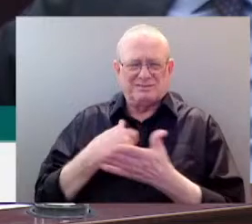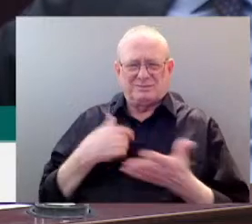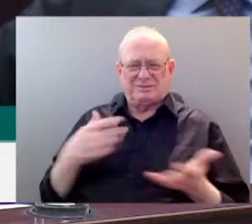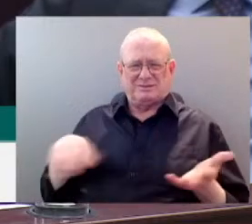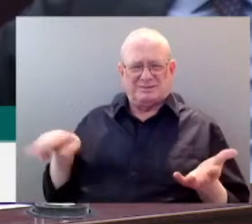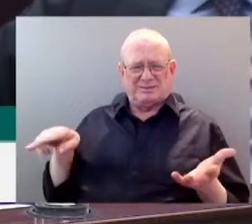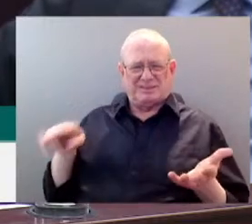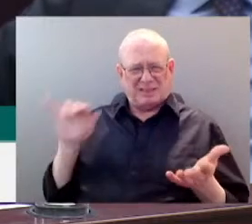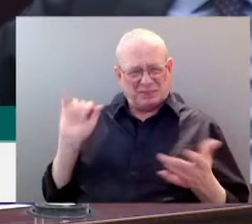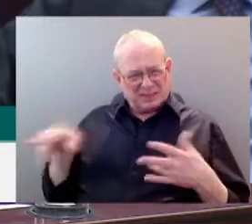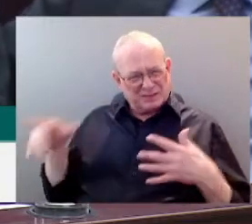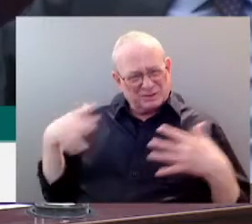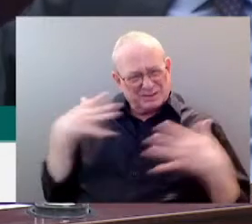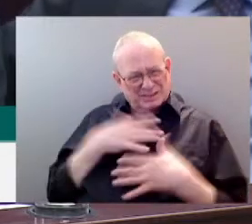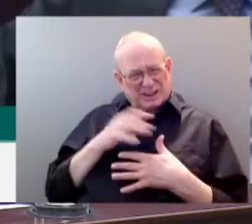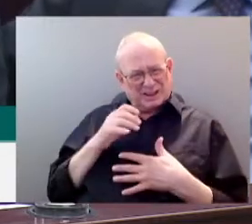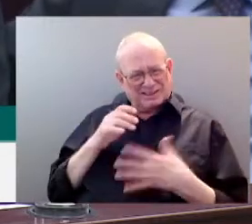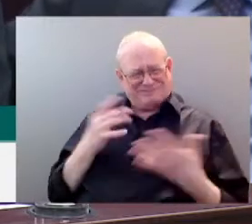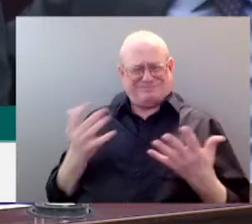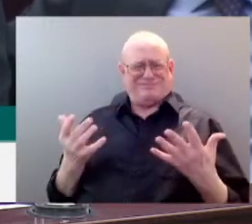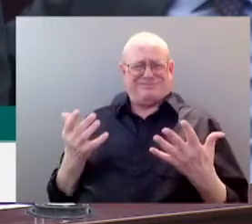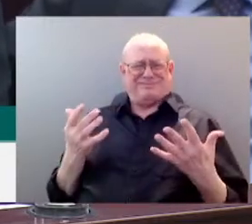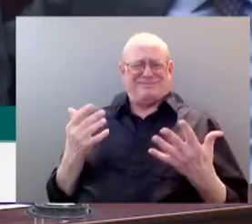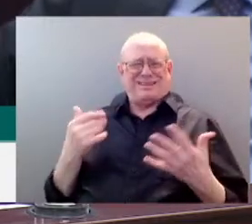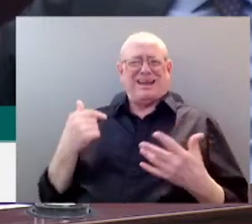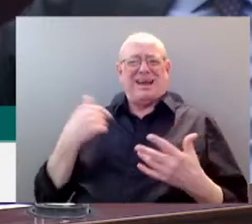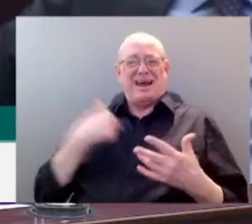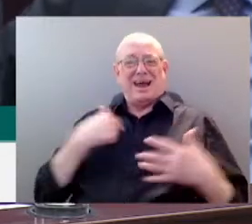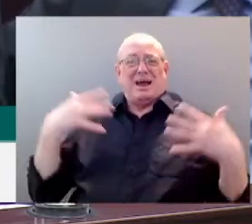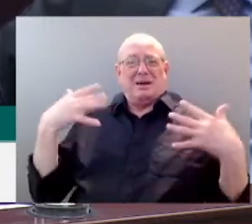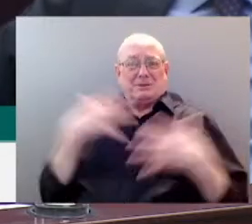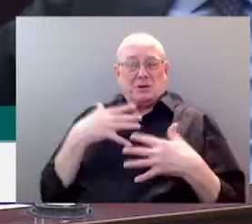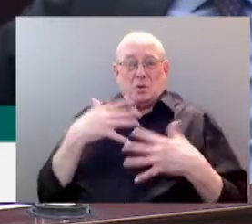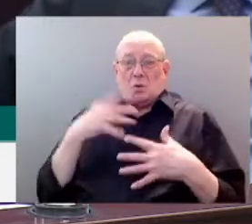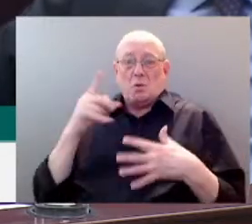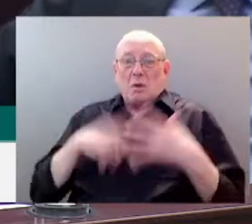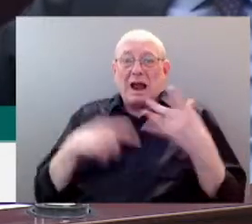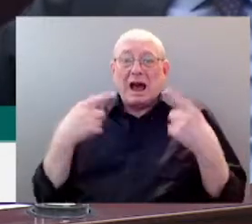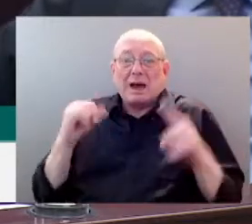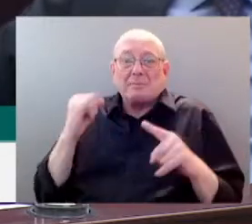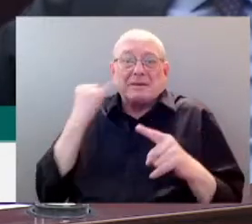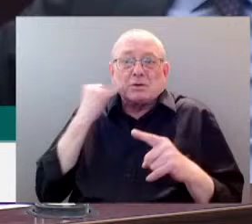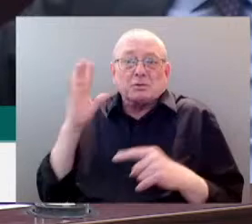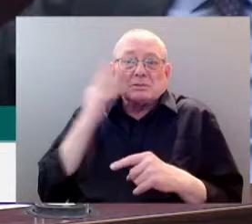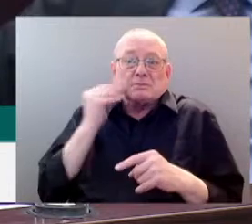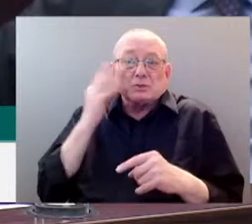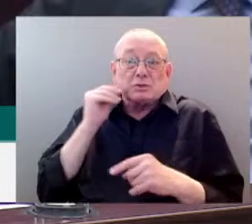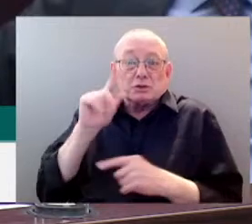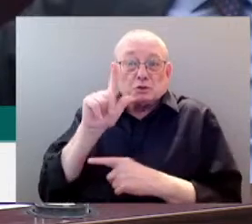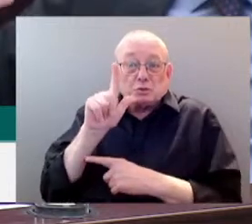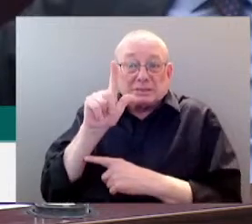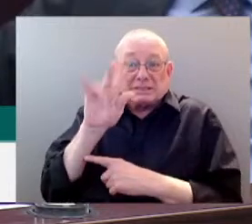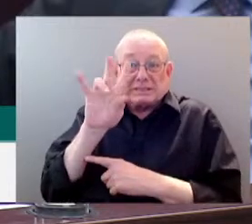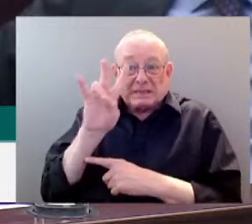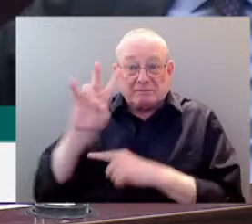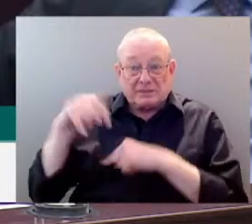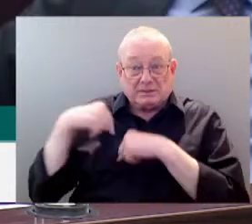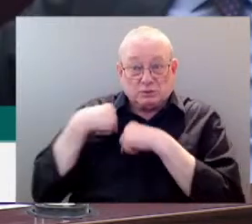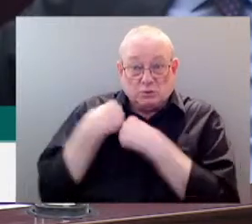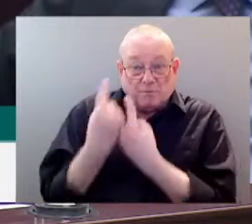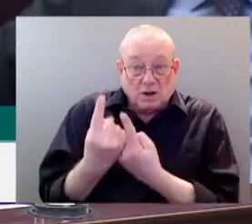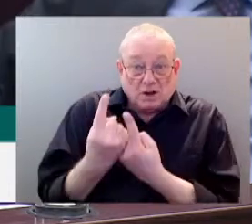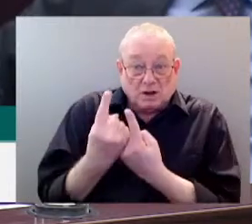to those poor folks turns out at least 27 of them and Counting so to the premier her folks caused the